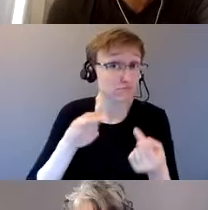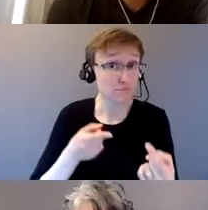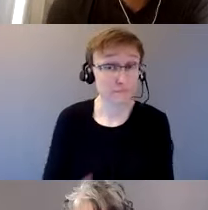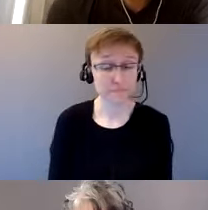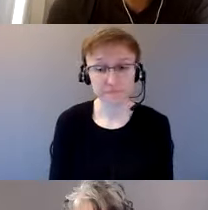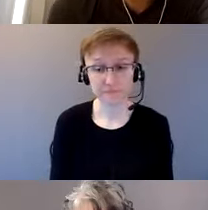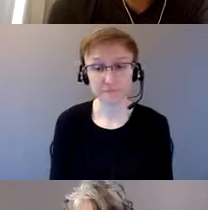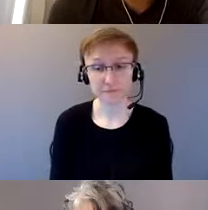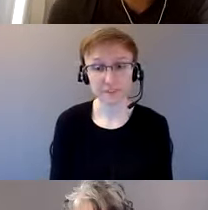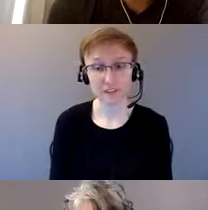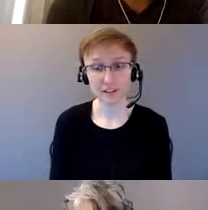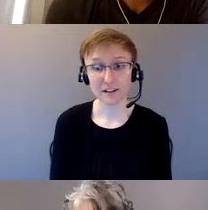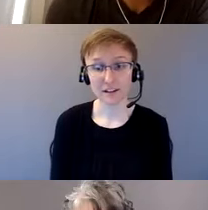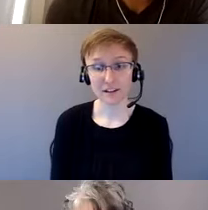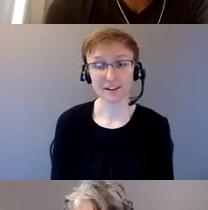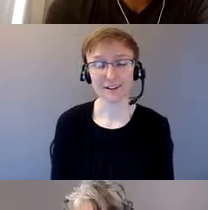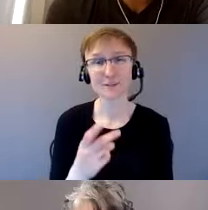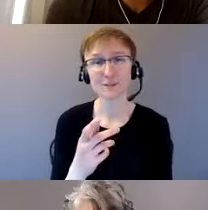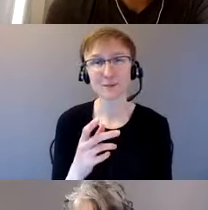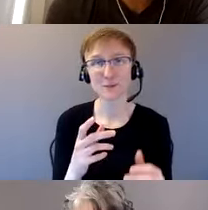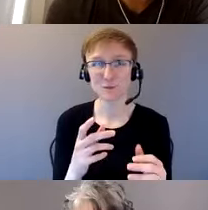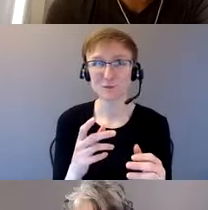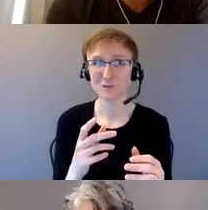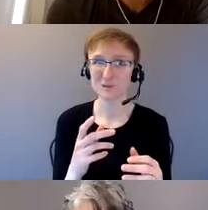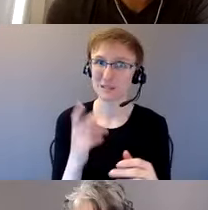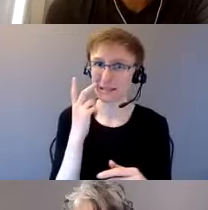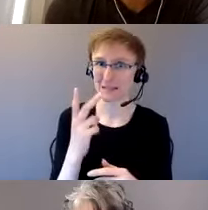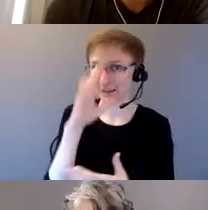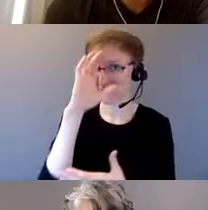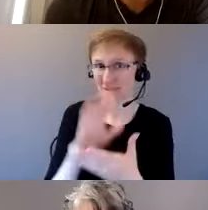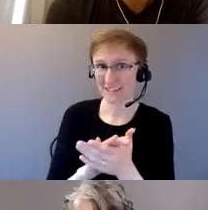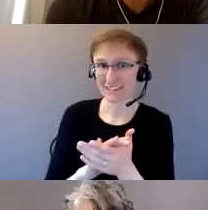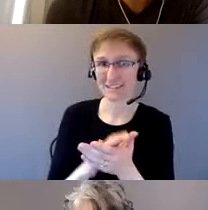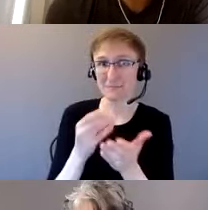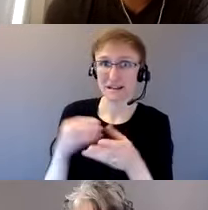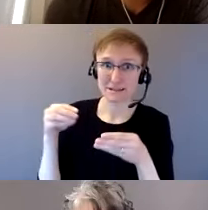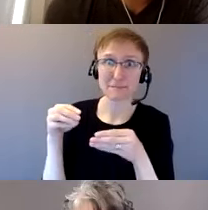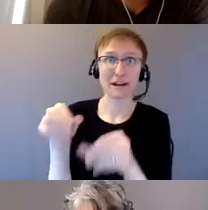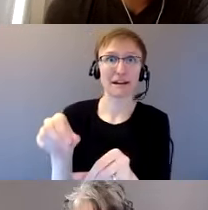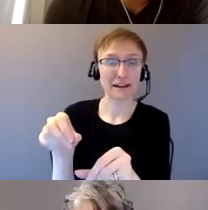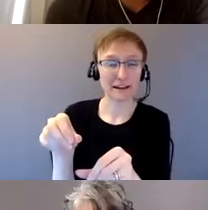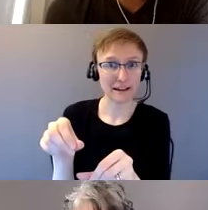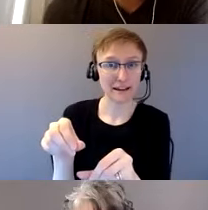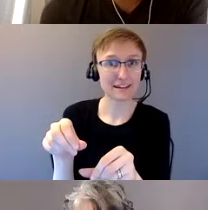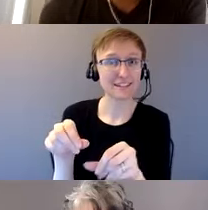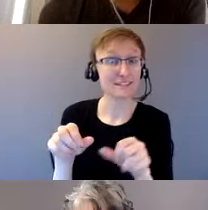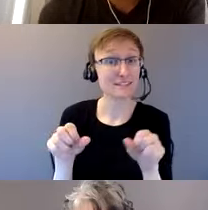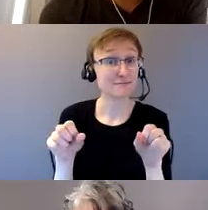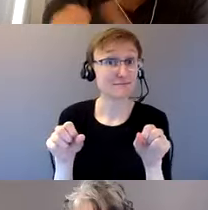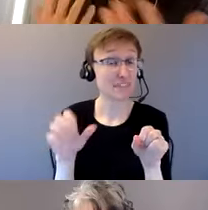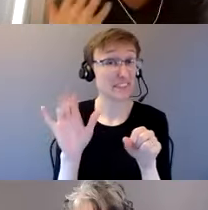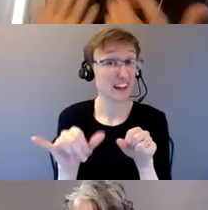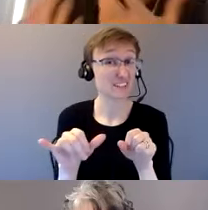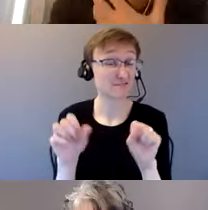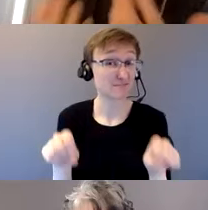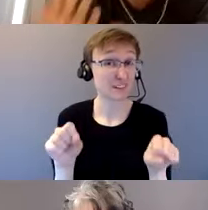of Mr. Spending more, right, and spending money they don't have, it could be related to a few things. It could